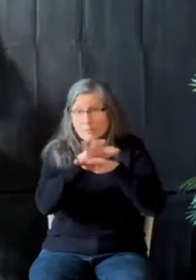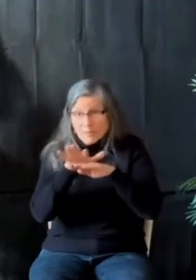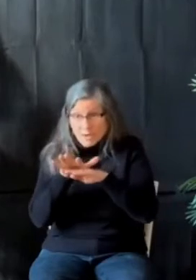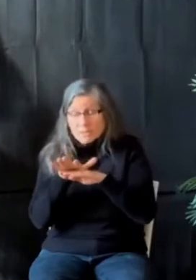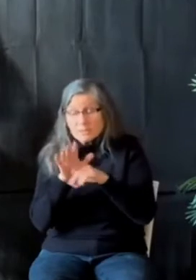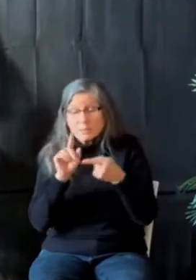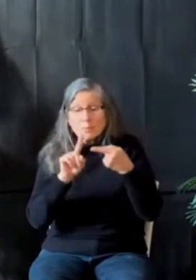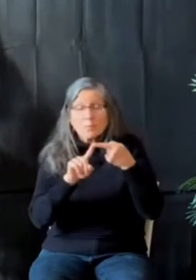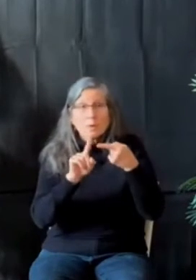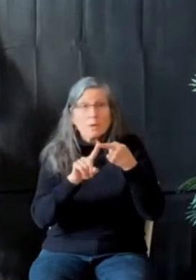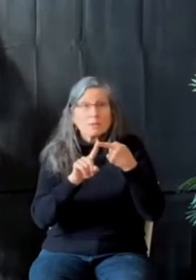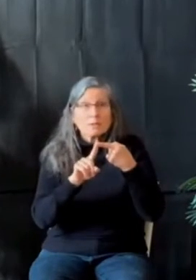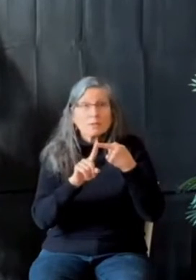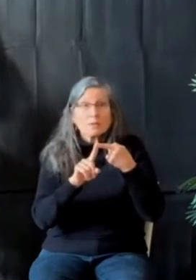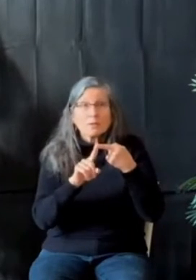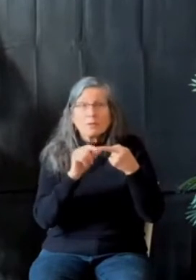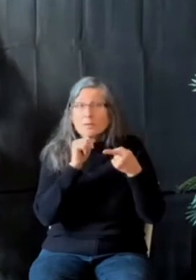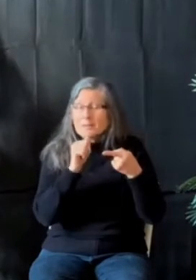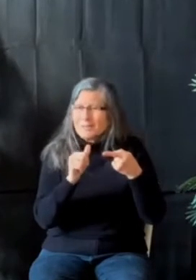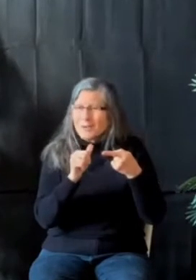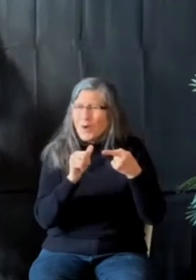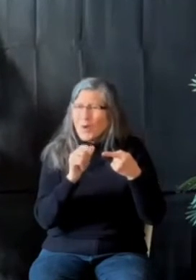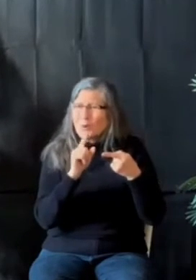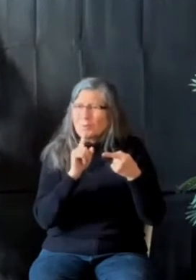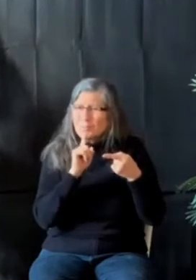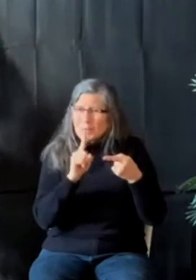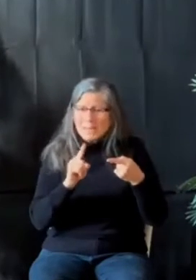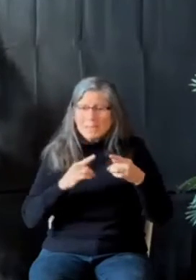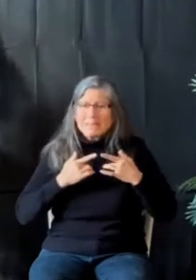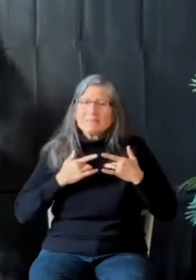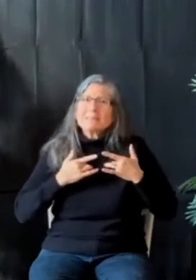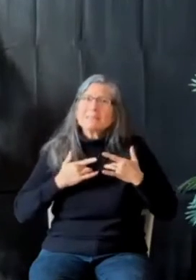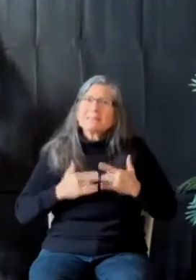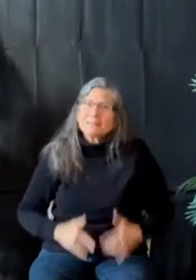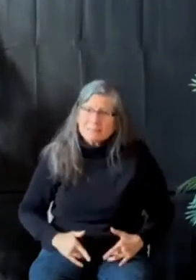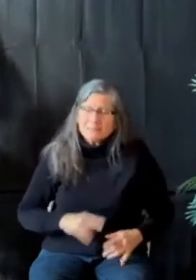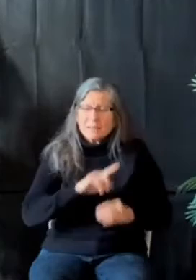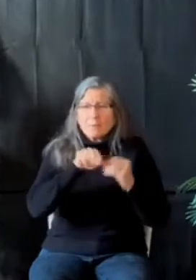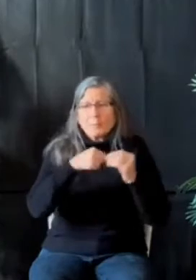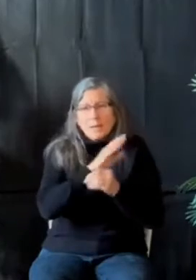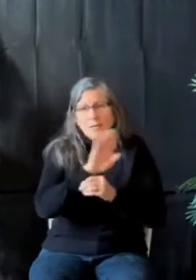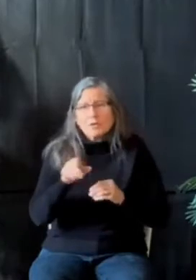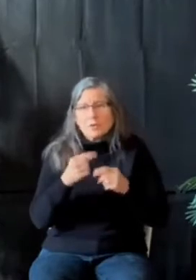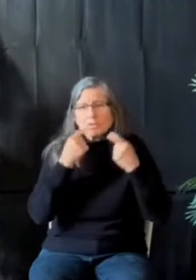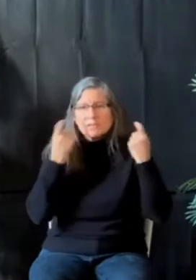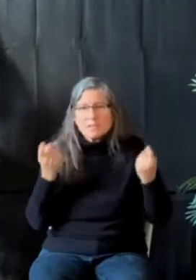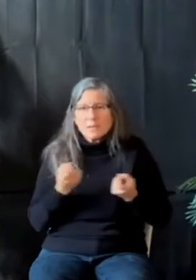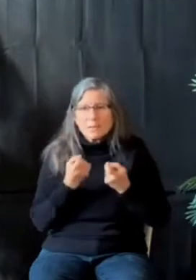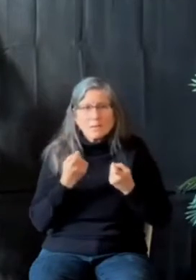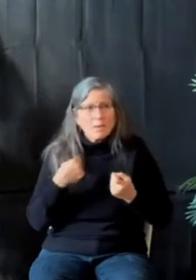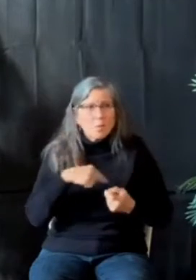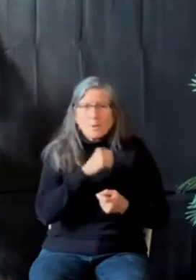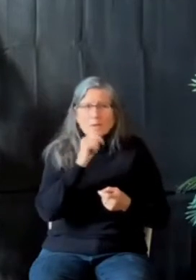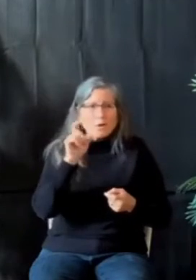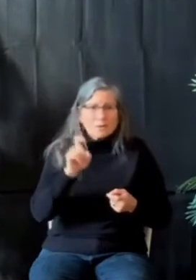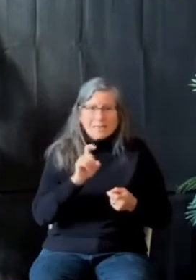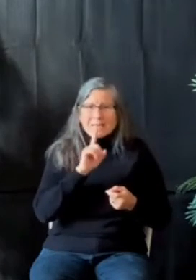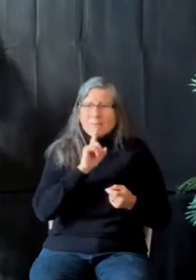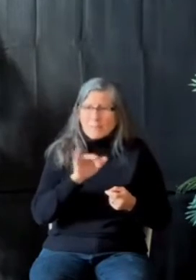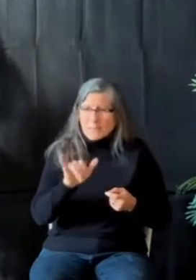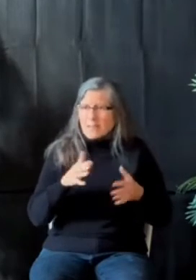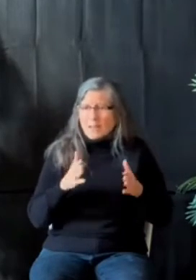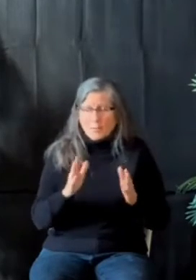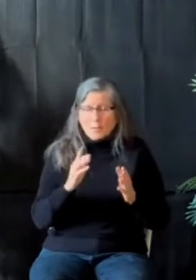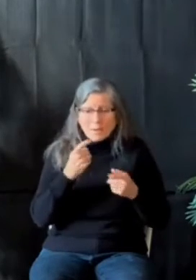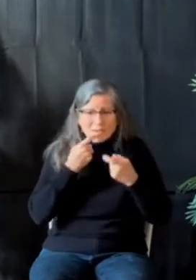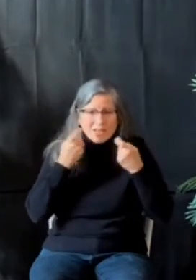one, don't be overly depressed about your sin. You and I don't need to be overly depressed about our